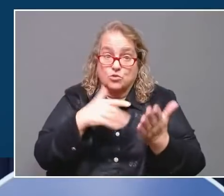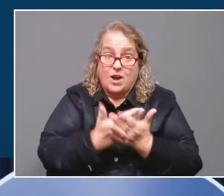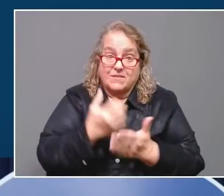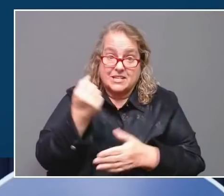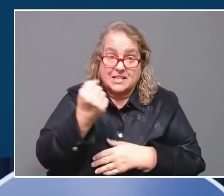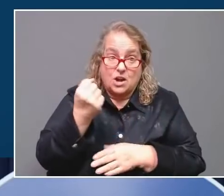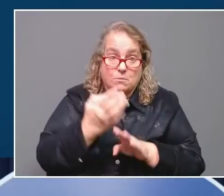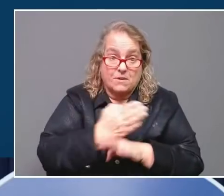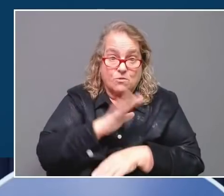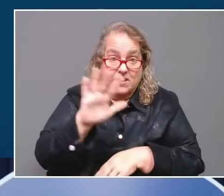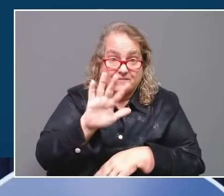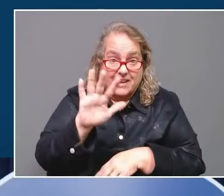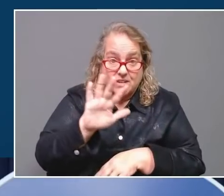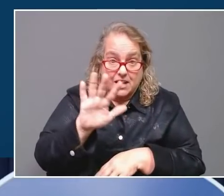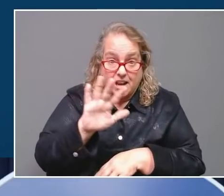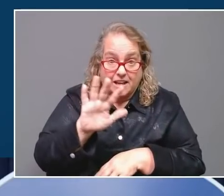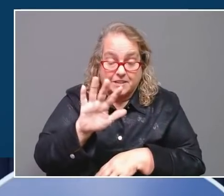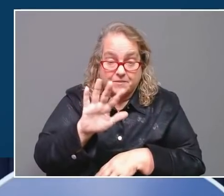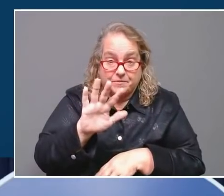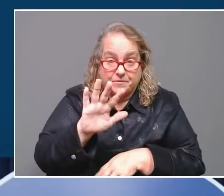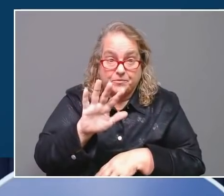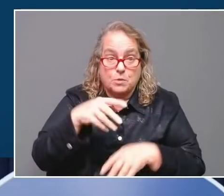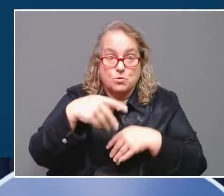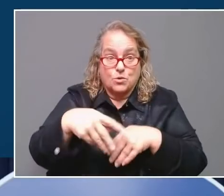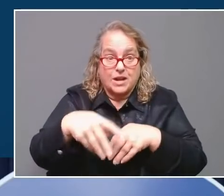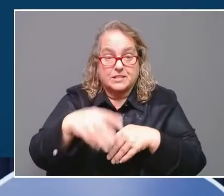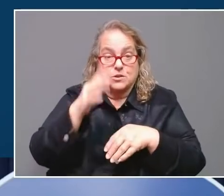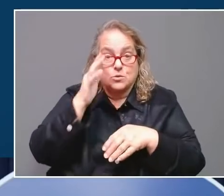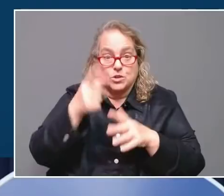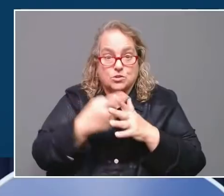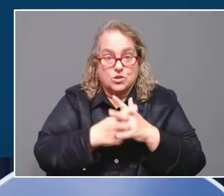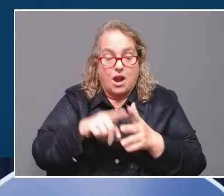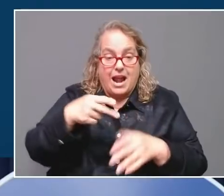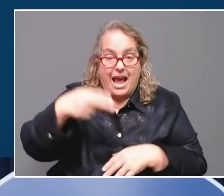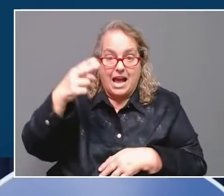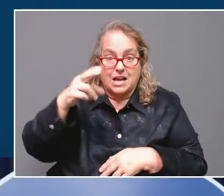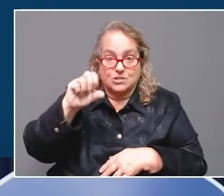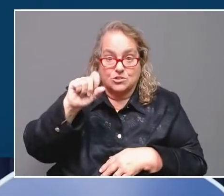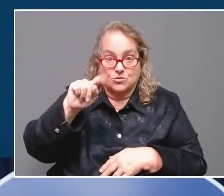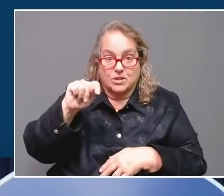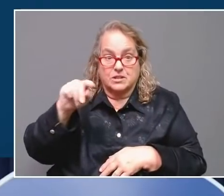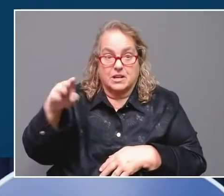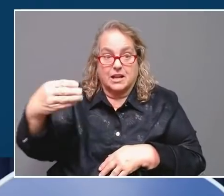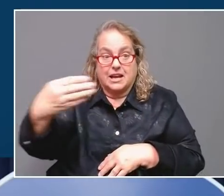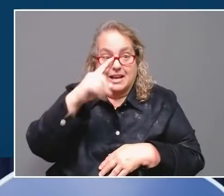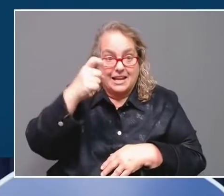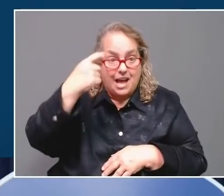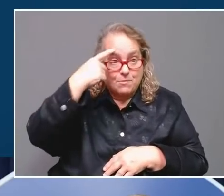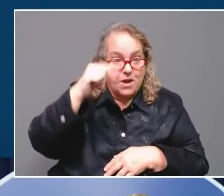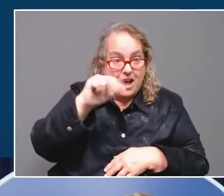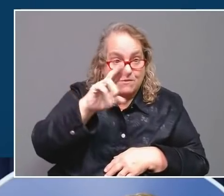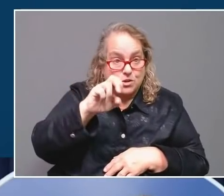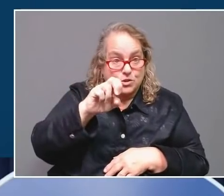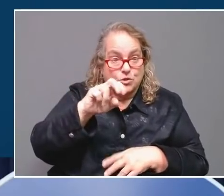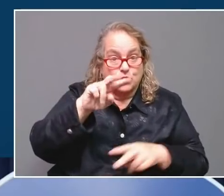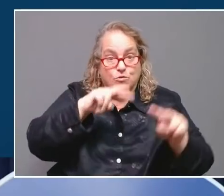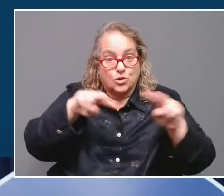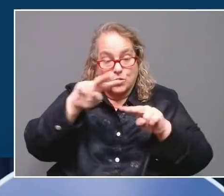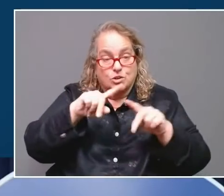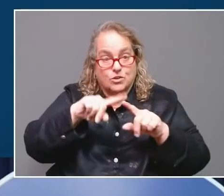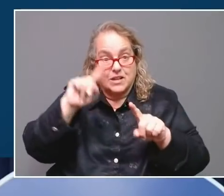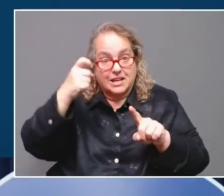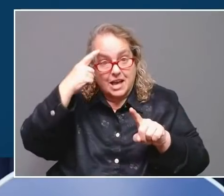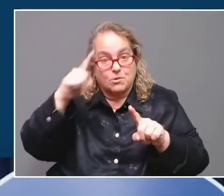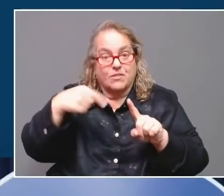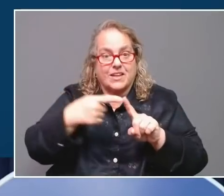5 p.m. The parade's going to go on High Street, make its way up Capitol Avenue to the viewing area between the Capitol and the Capitol